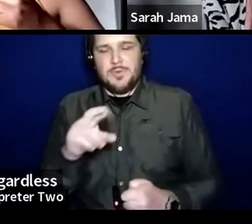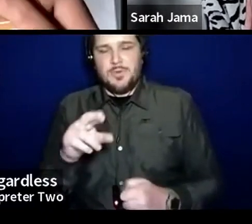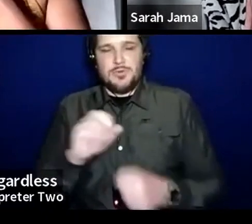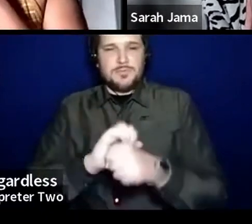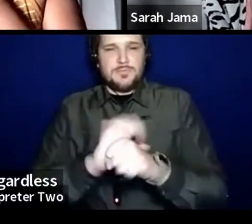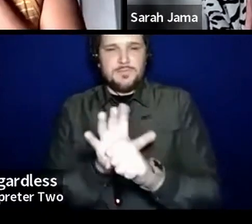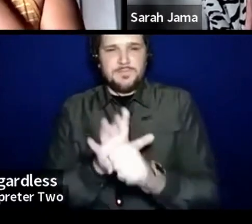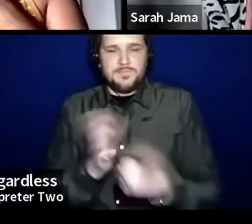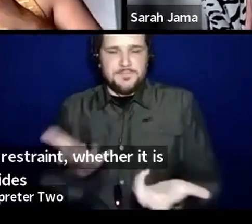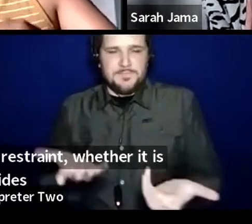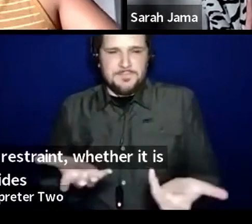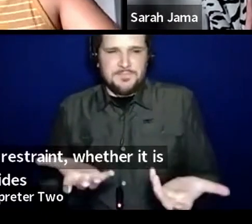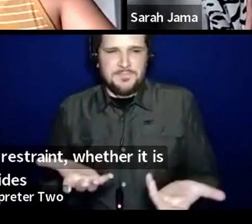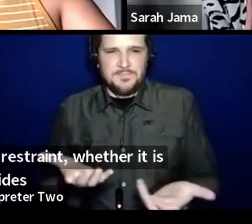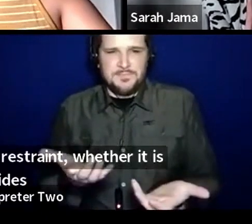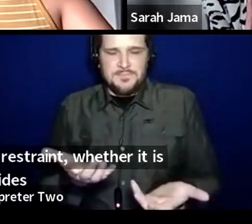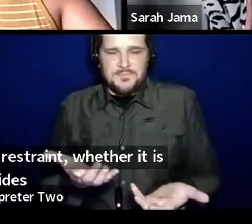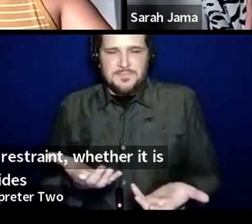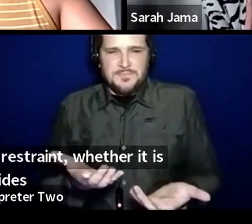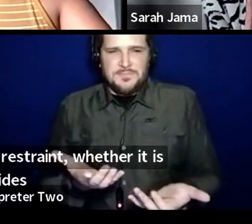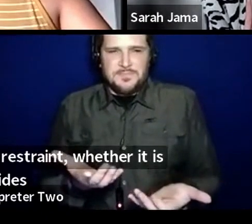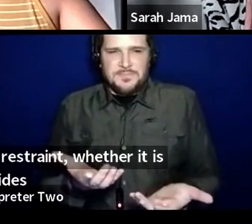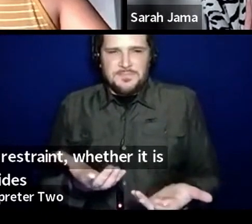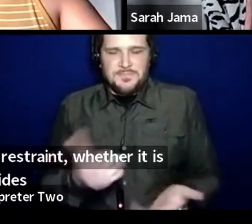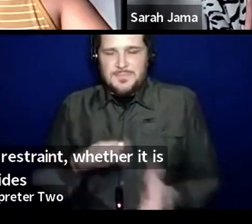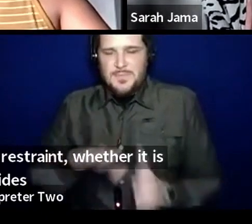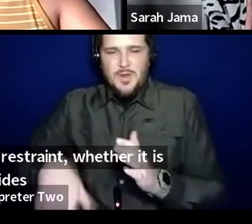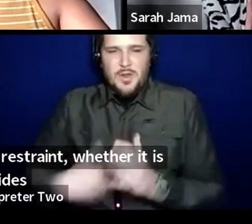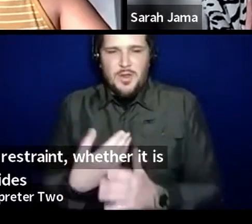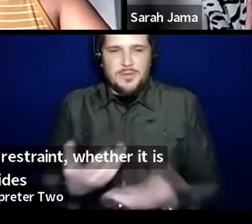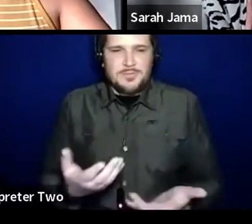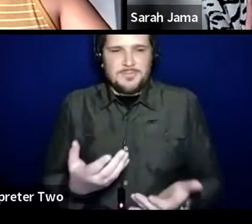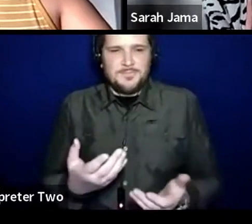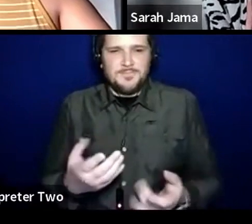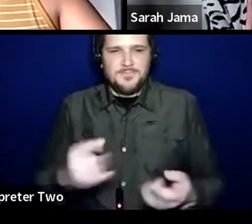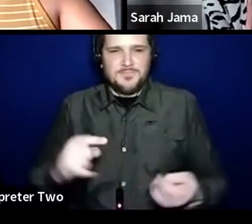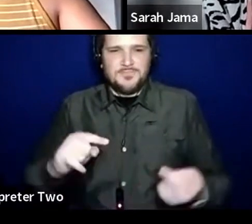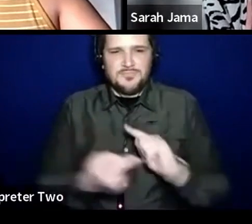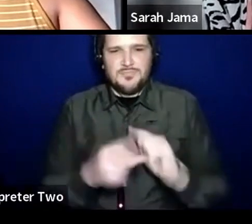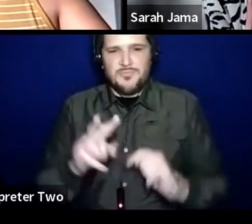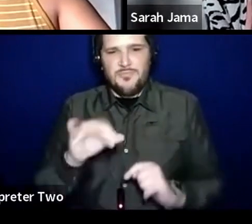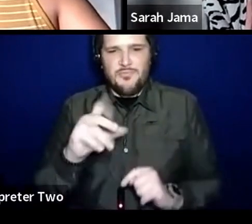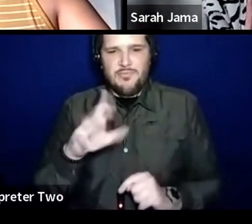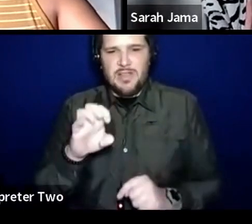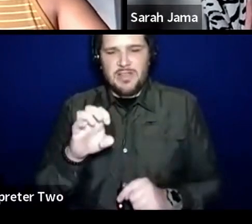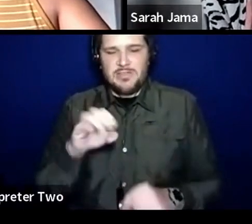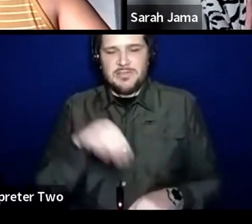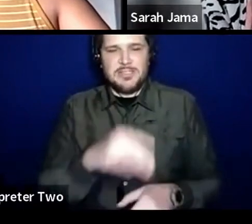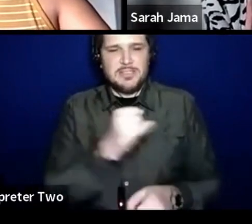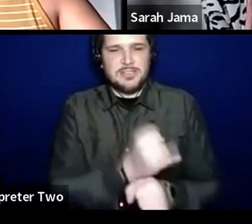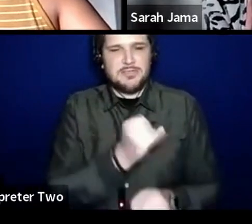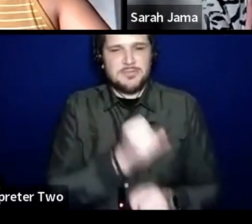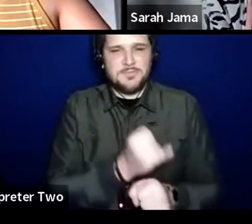COVID. Like these are all violences that are enacted daily within institutions, and